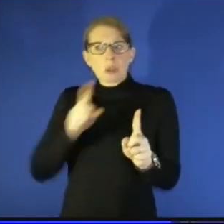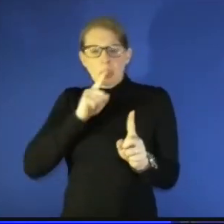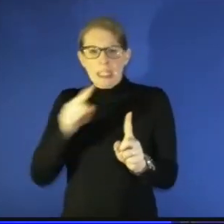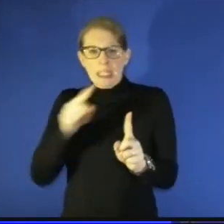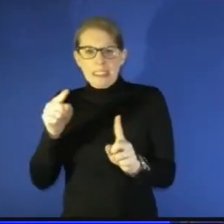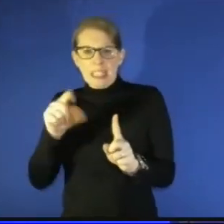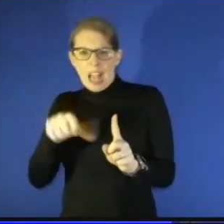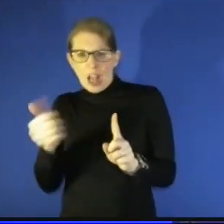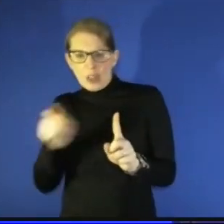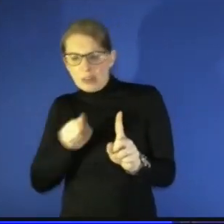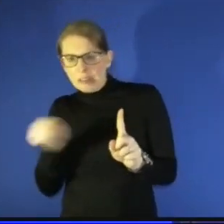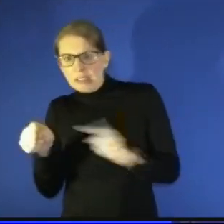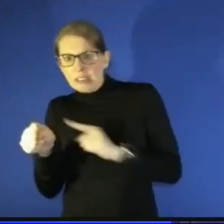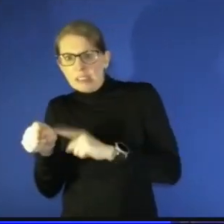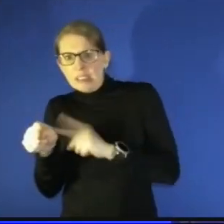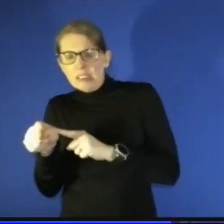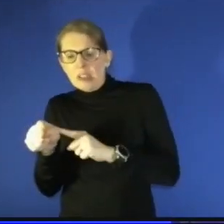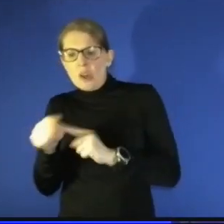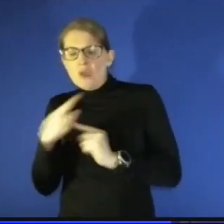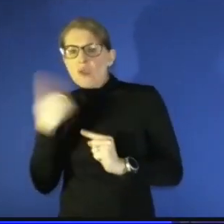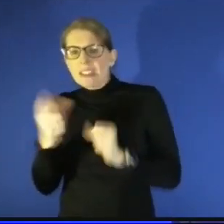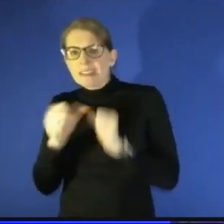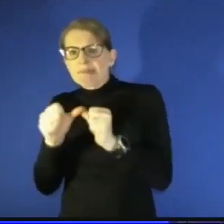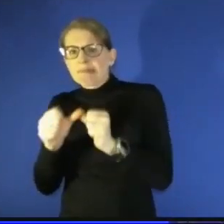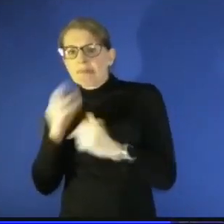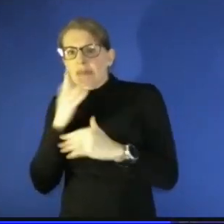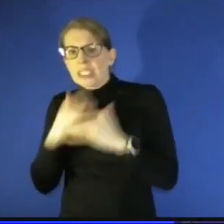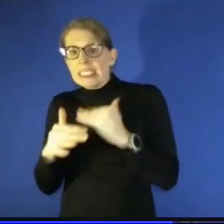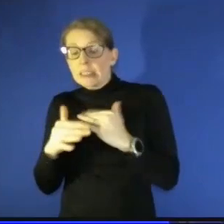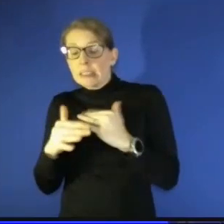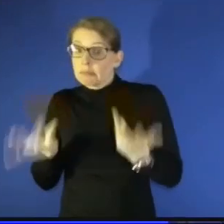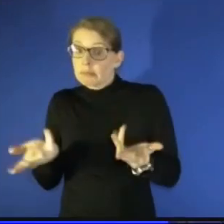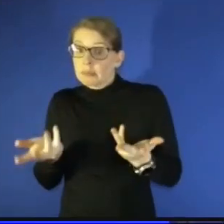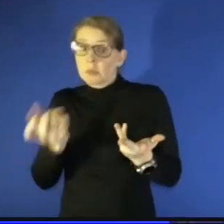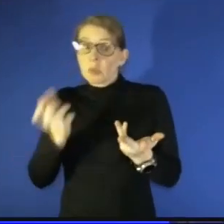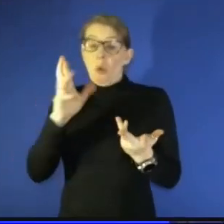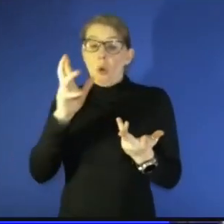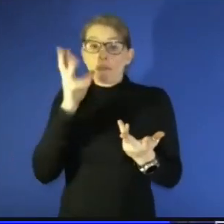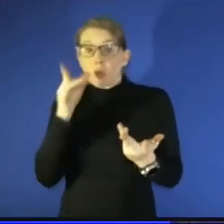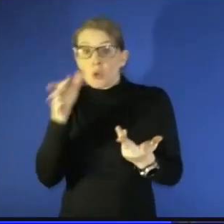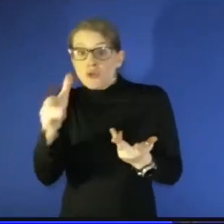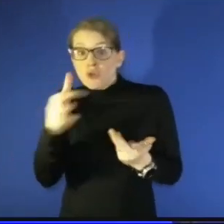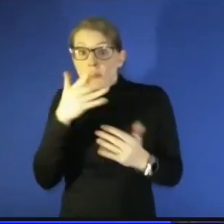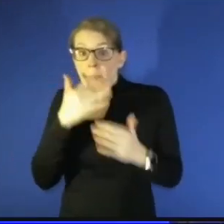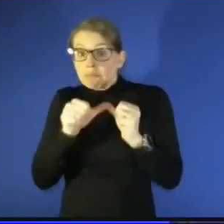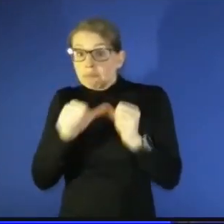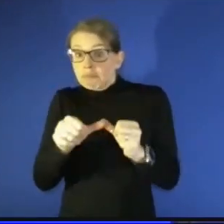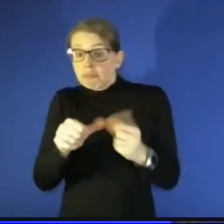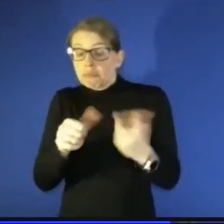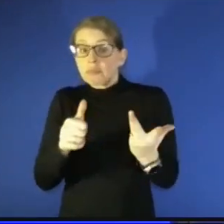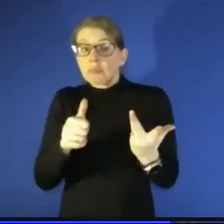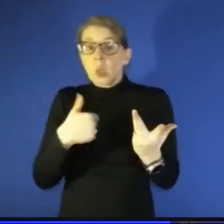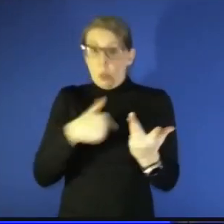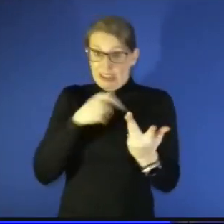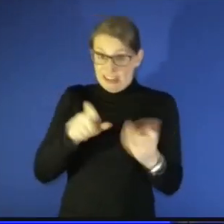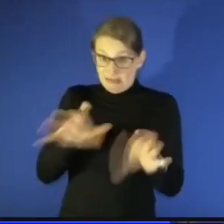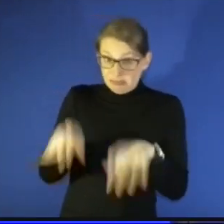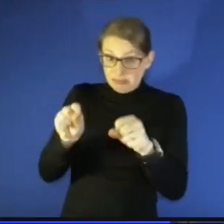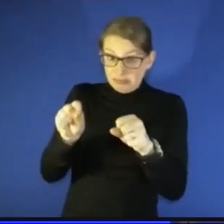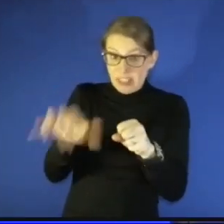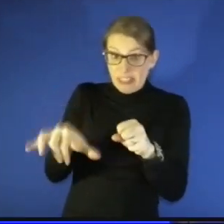risk of ongoing bleeding or future bleeding? Do we need to do something about that?